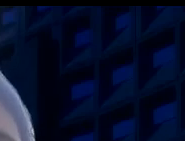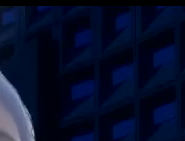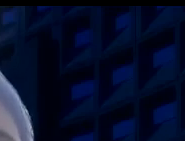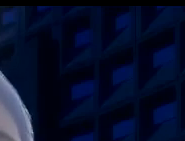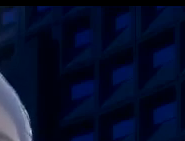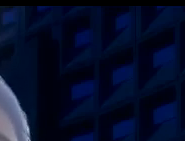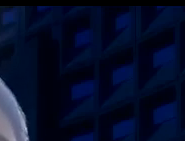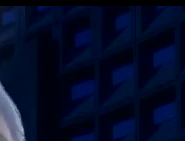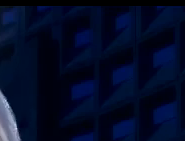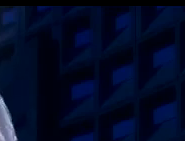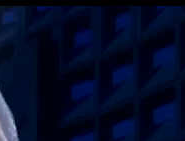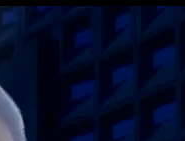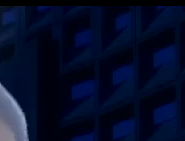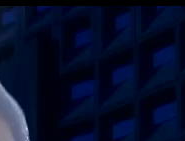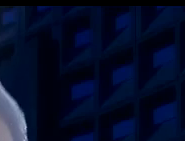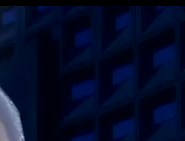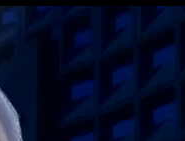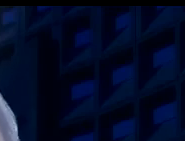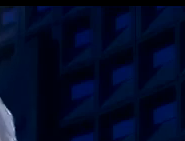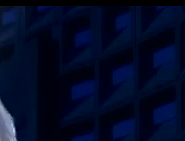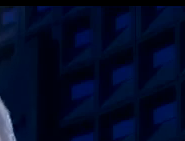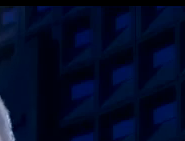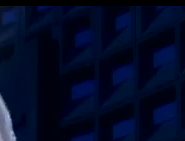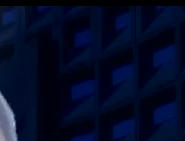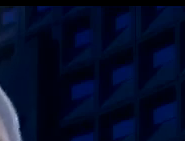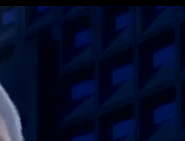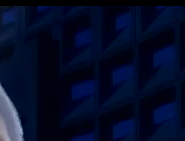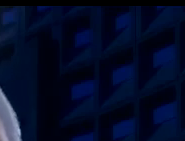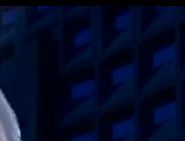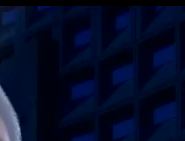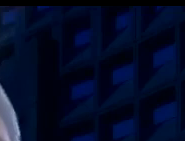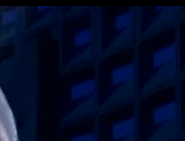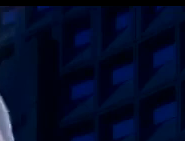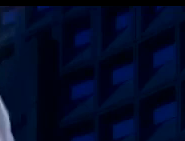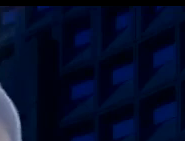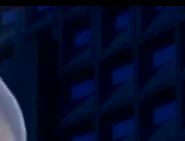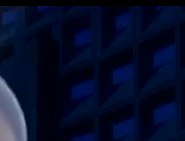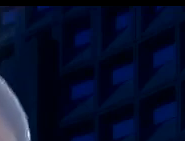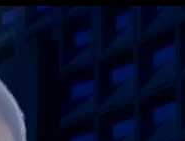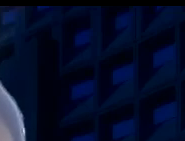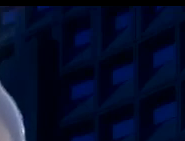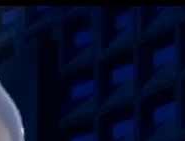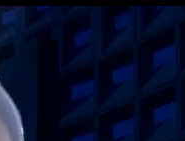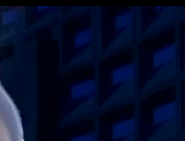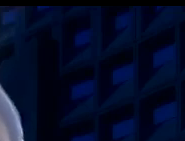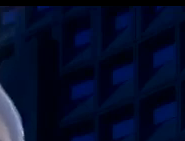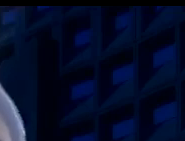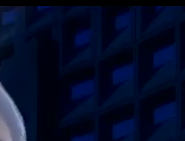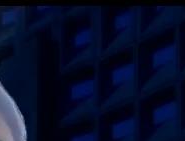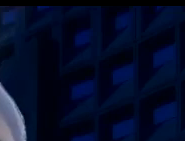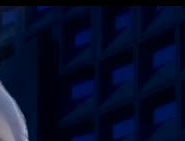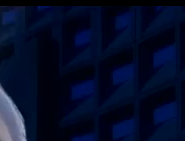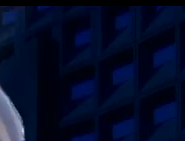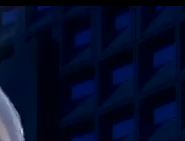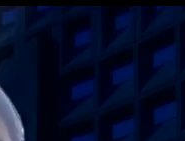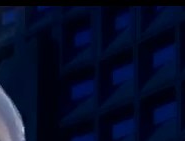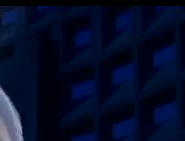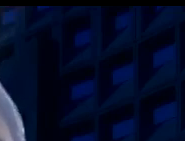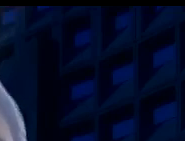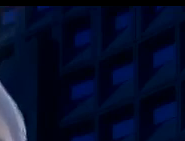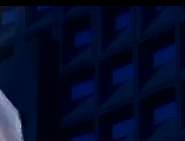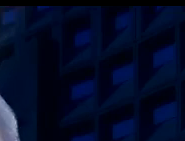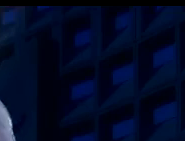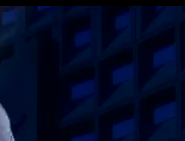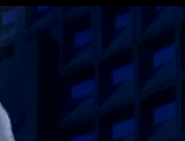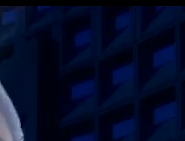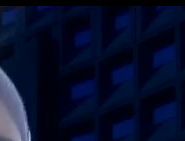potentially relapsing, making meth, and that causing an explosion in the unit. And so definitely